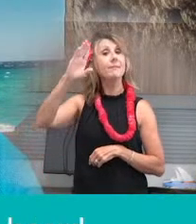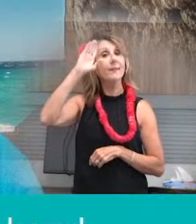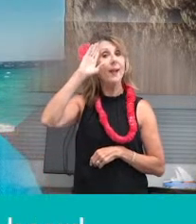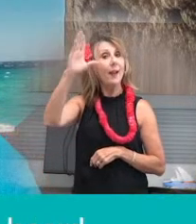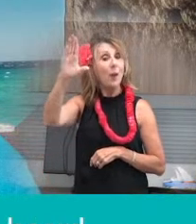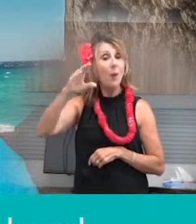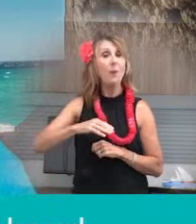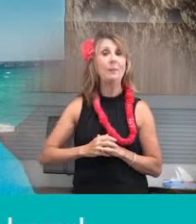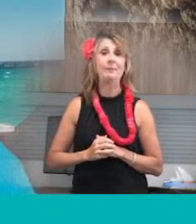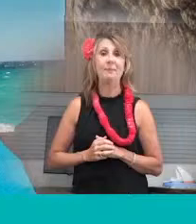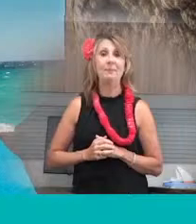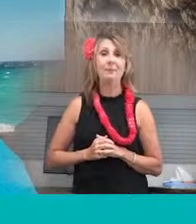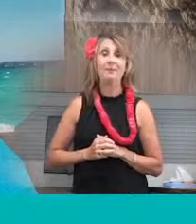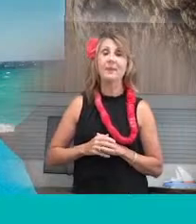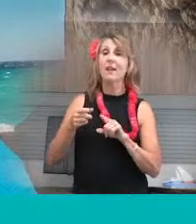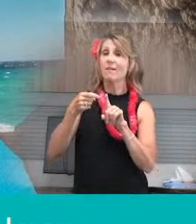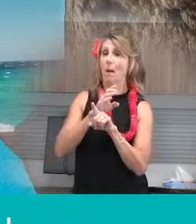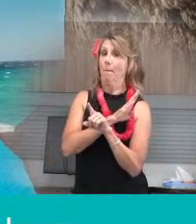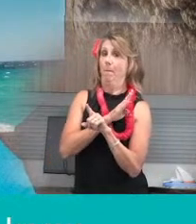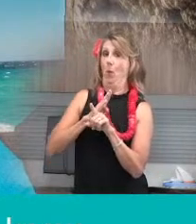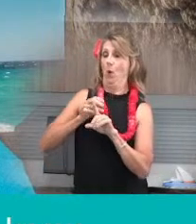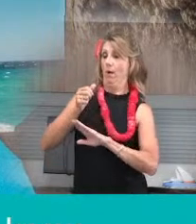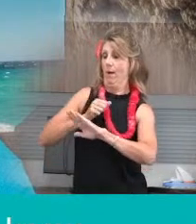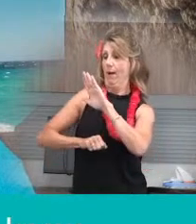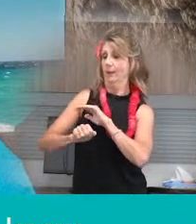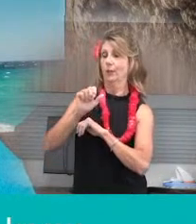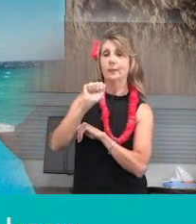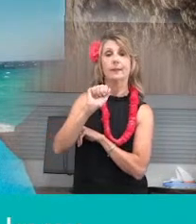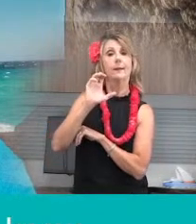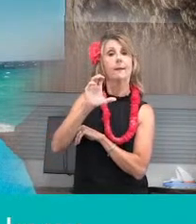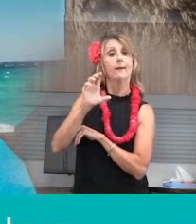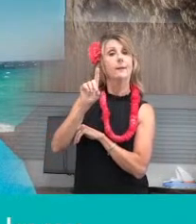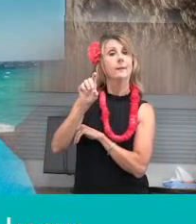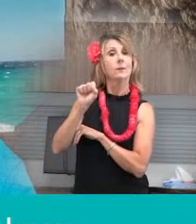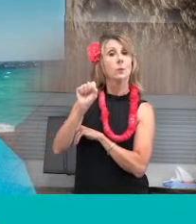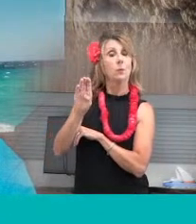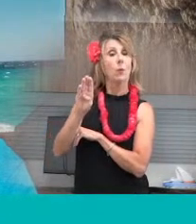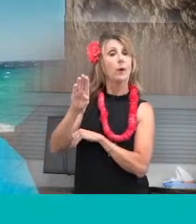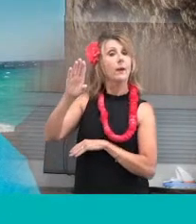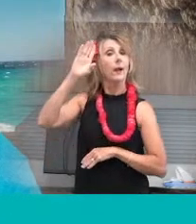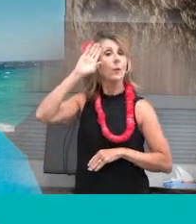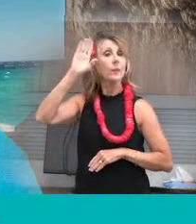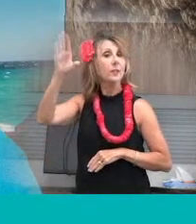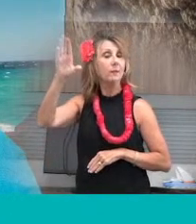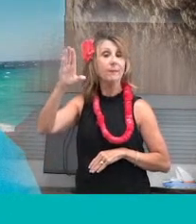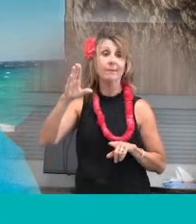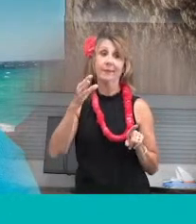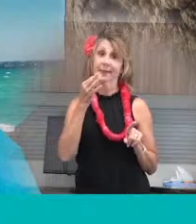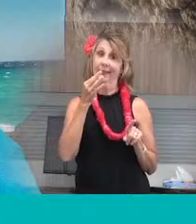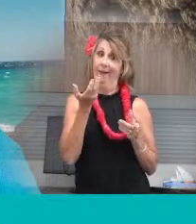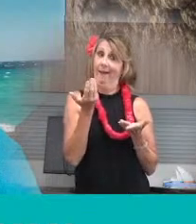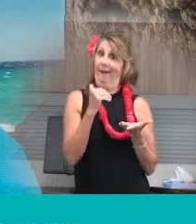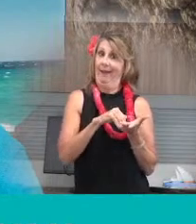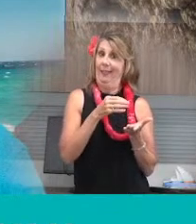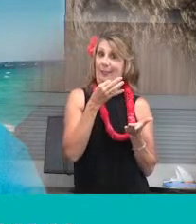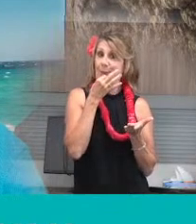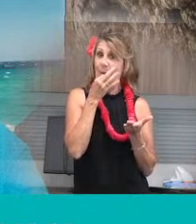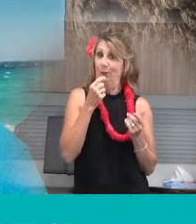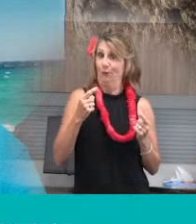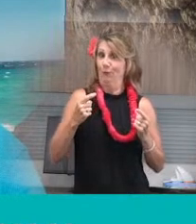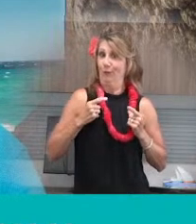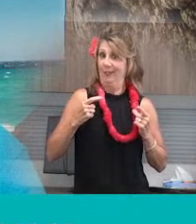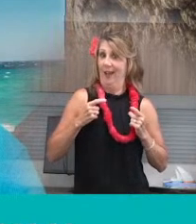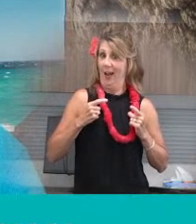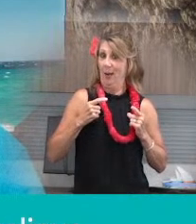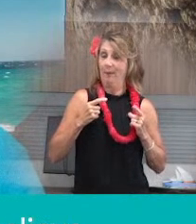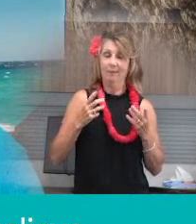on behalf of the Board of Trustees for the St. Clair Catholic School Board. It's retirement time again, and I can't